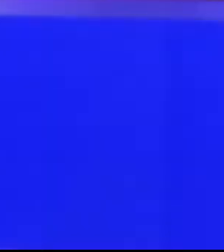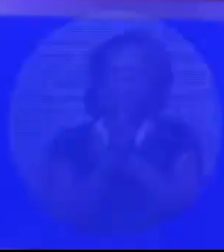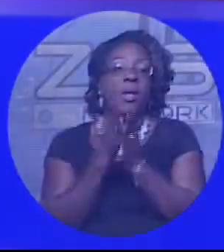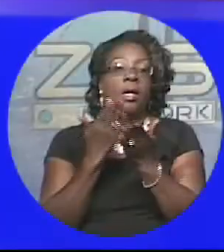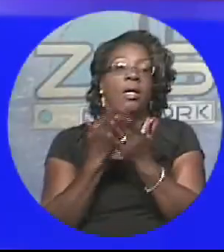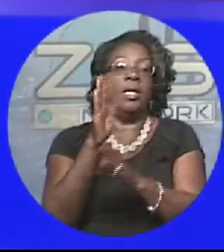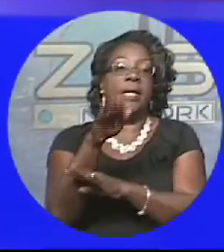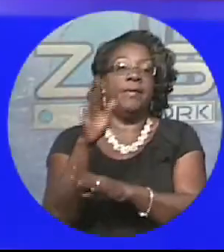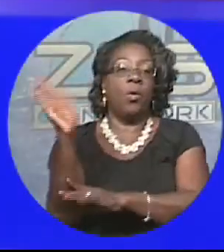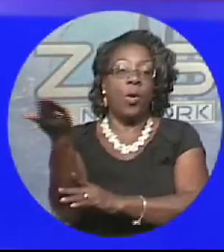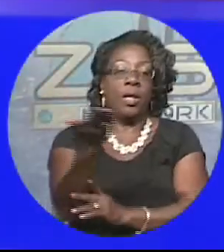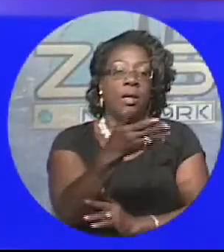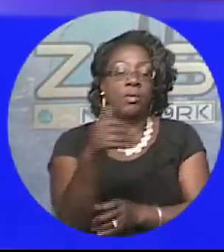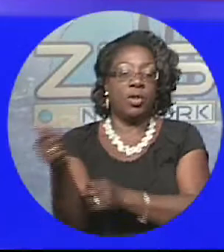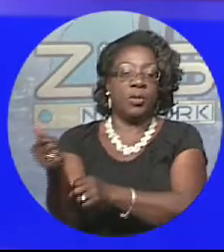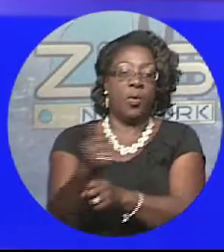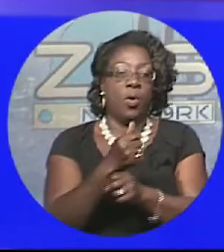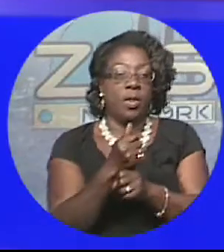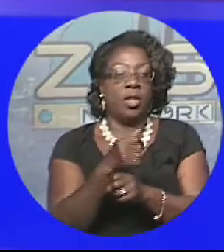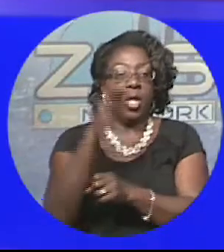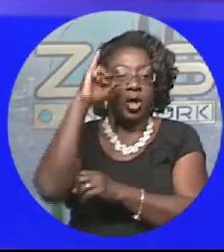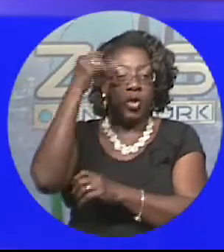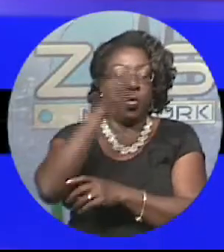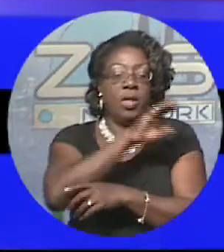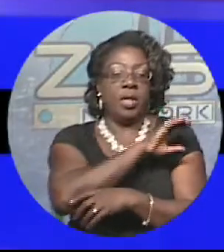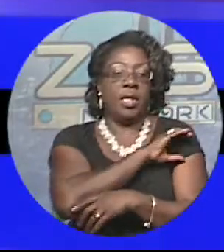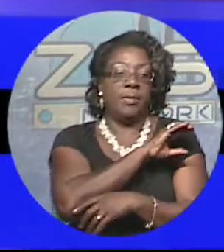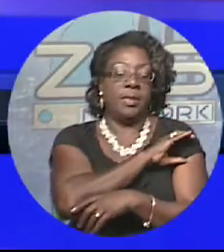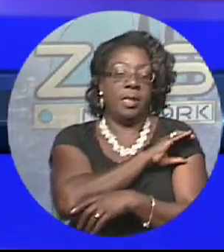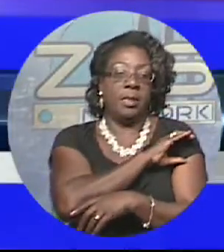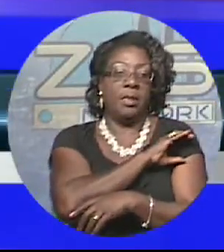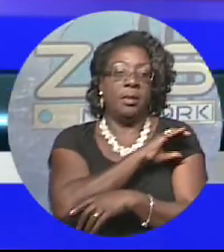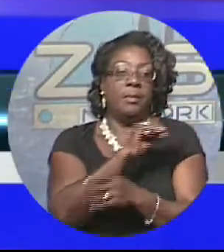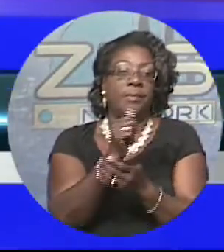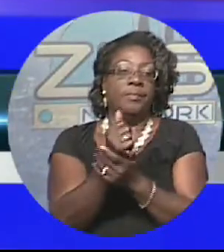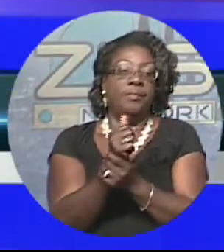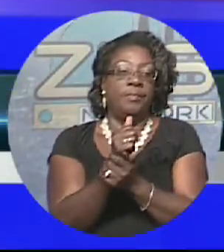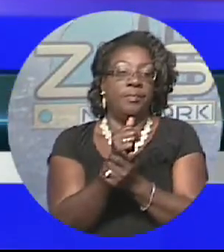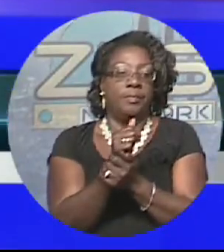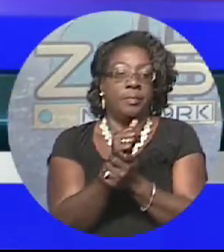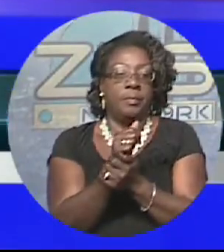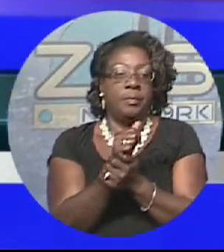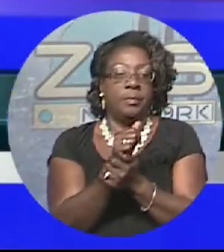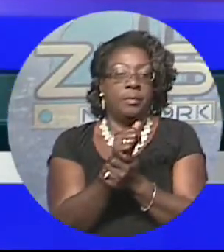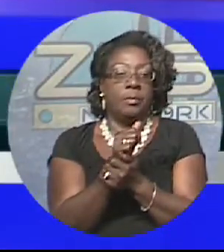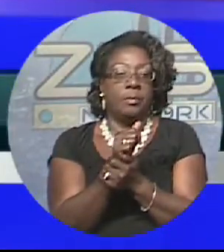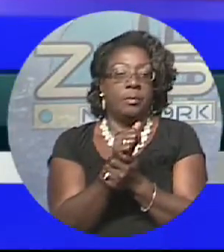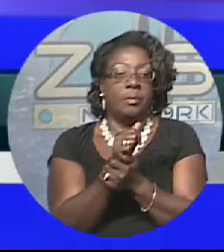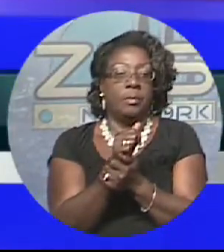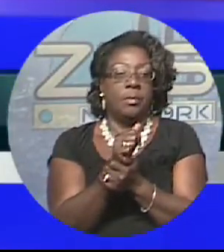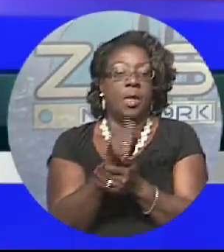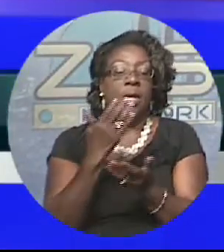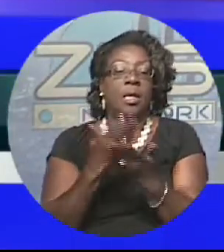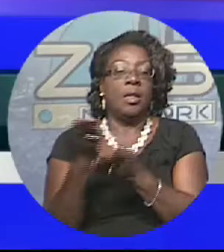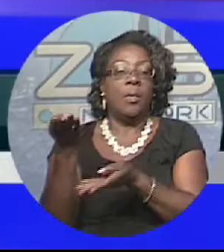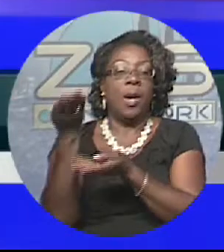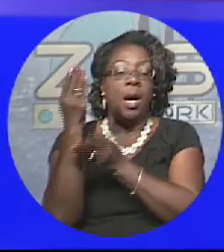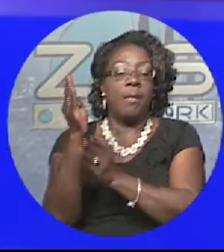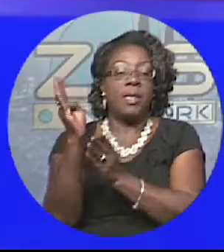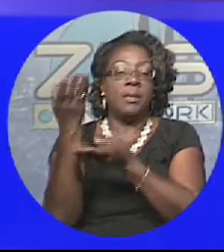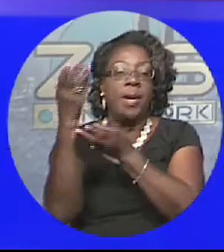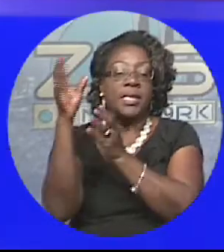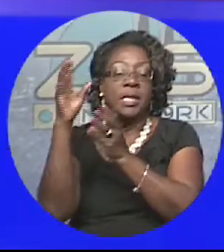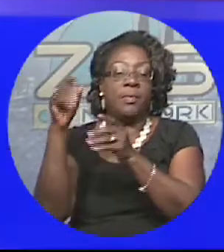Hi, good evening, and welcome to Sports on a Monday. I am Julian Gibson, sitting in for Jonathan Benson, who is in a place I need to go, vacation. Well, the Bahamas Basketball